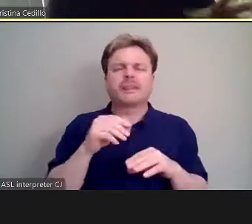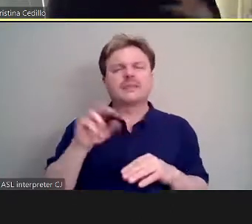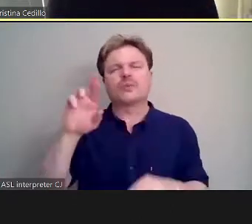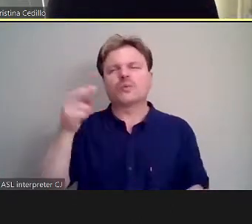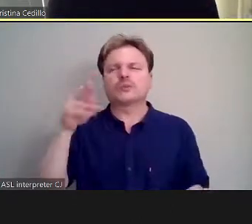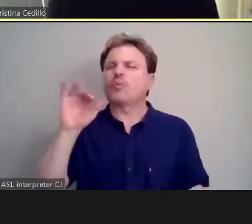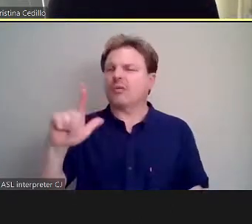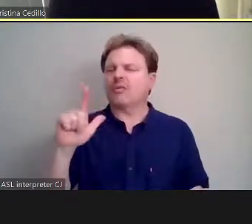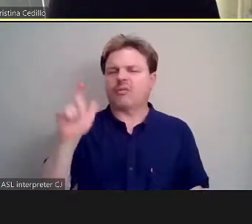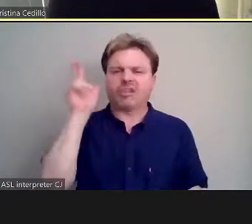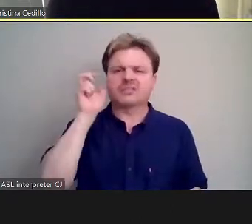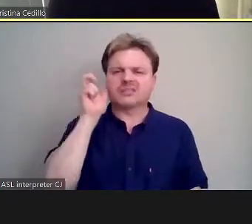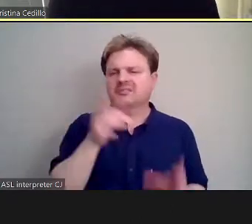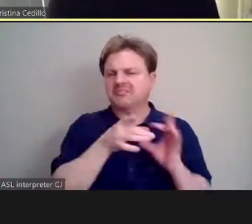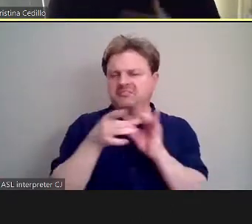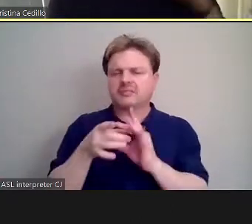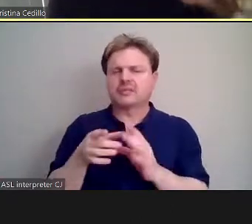critiqued